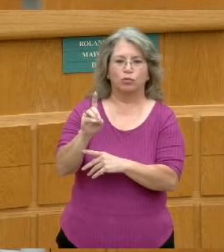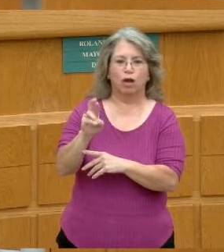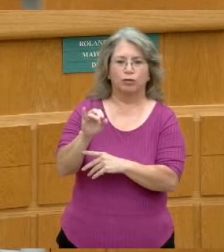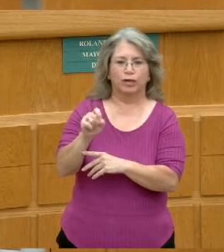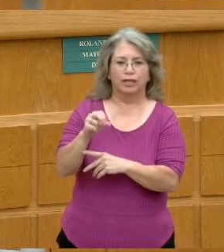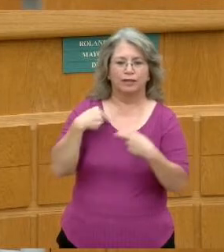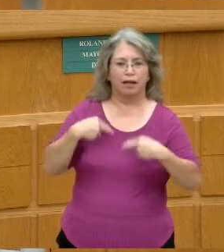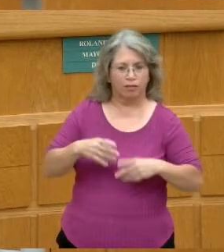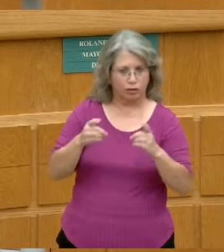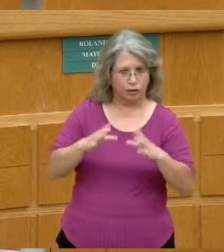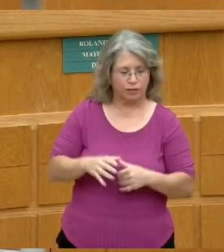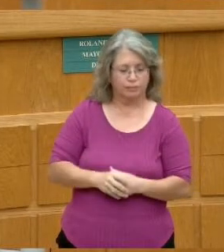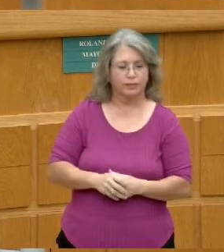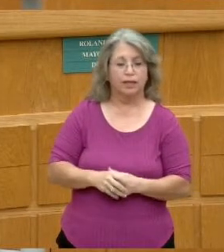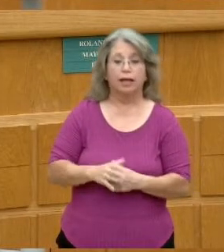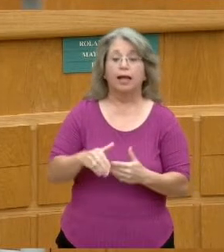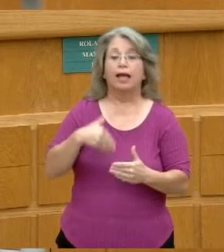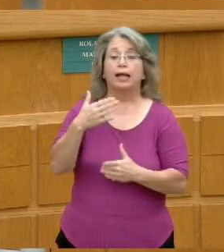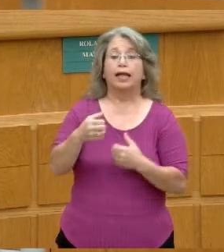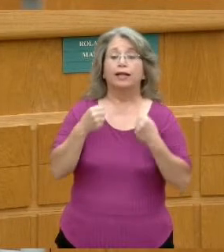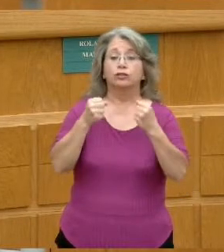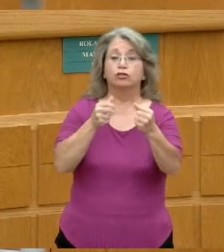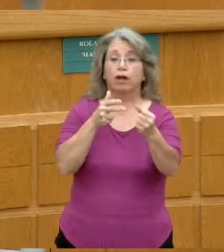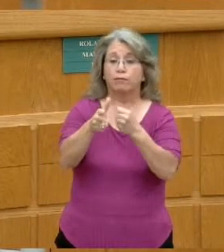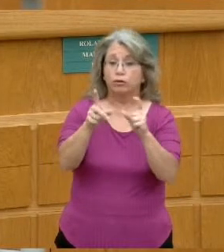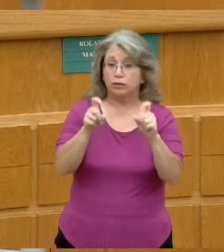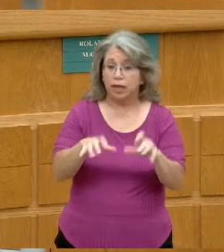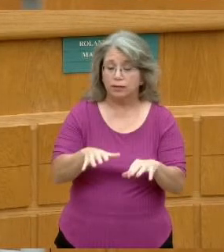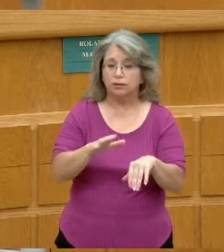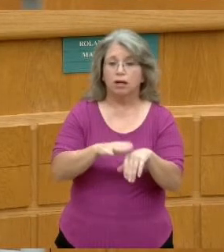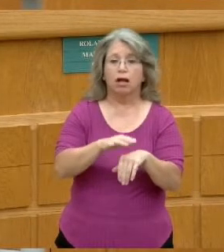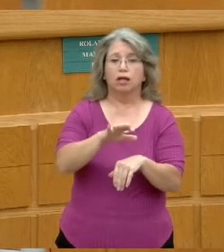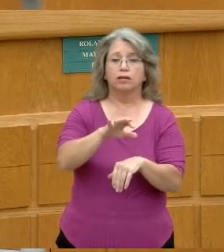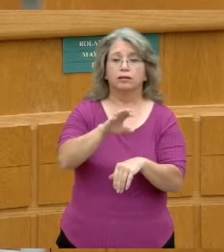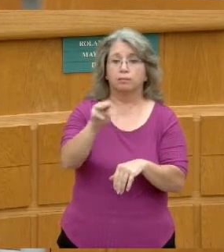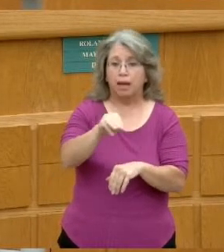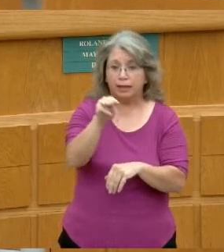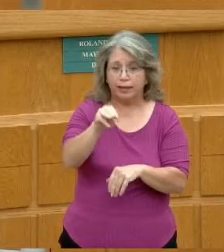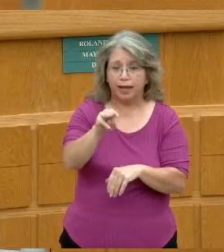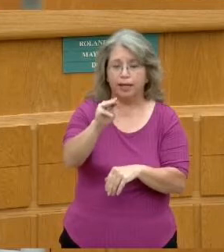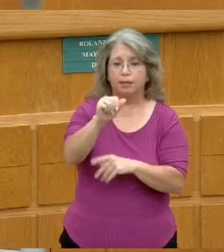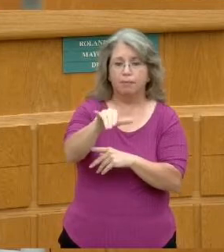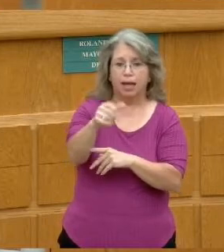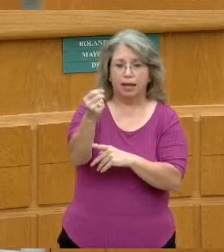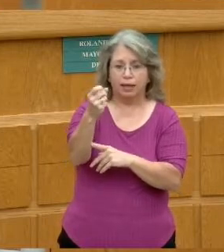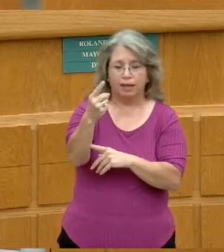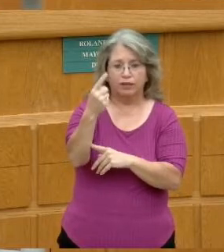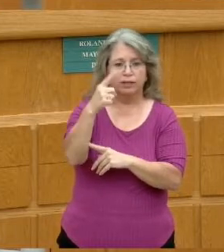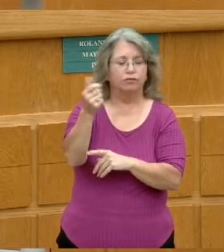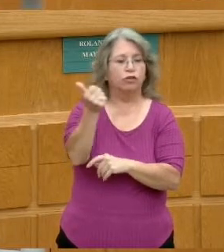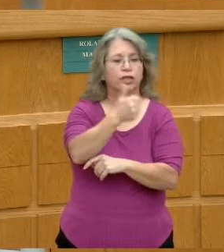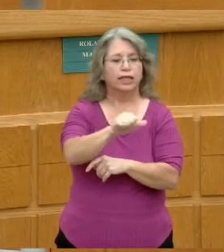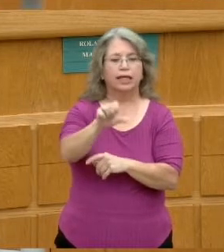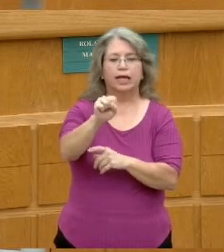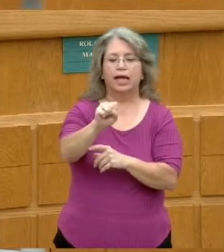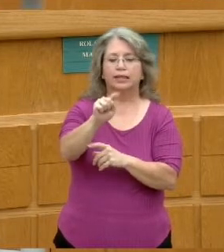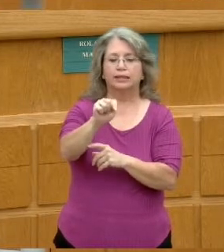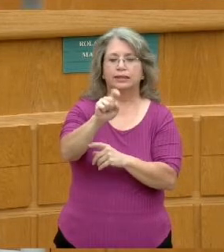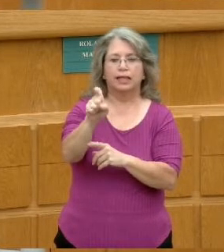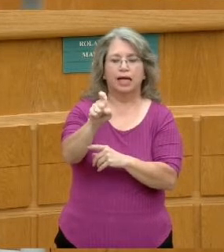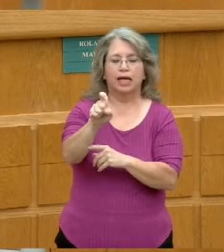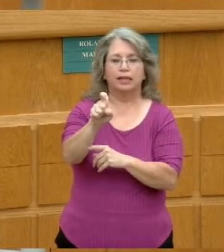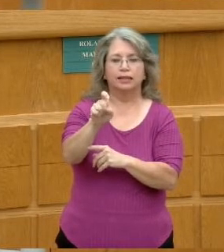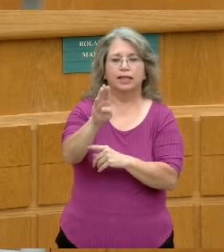Health District's next drive-through will be on Monday, May the 11th, for any STX meat processing plant